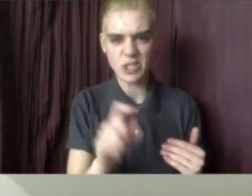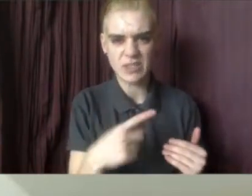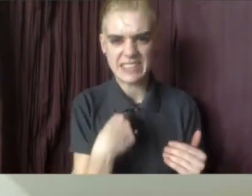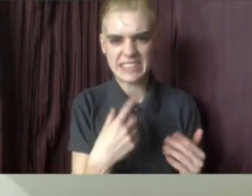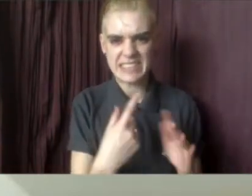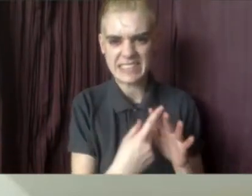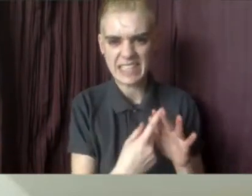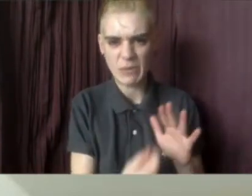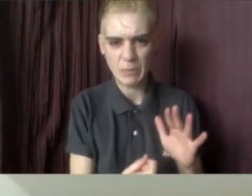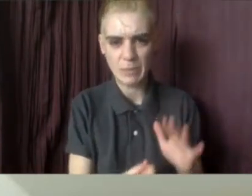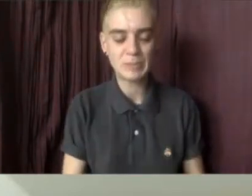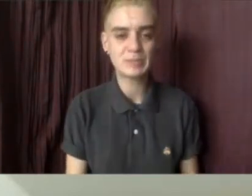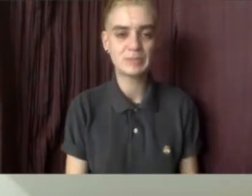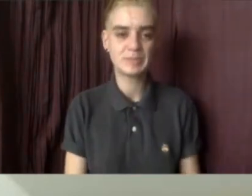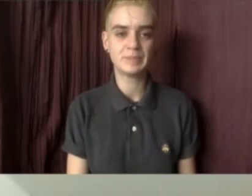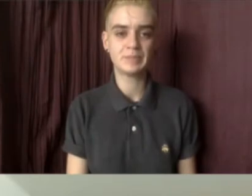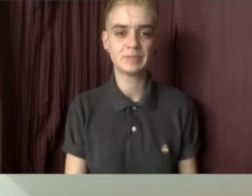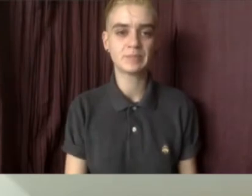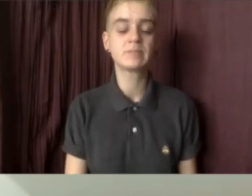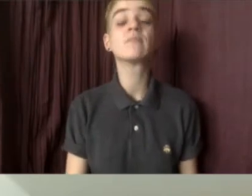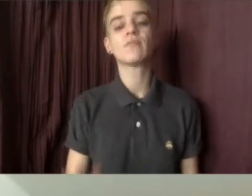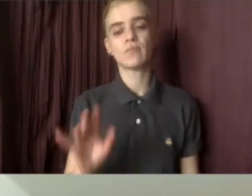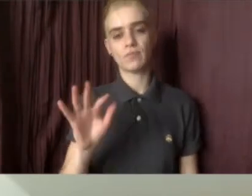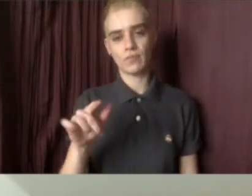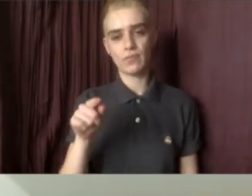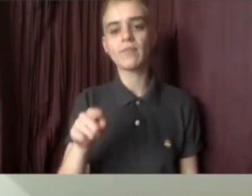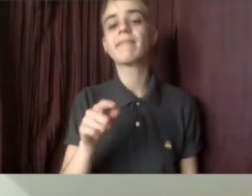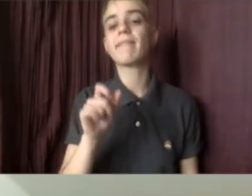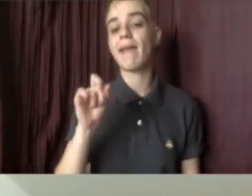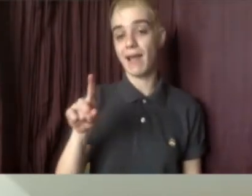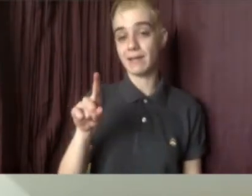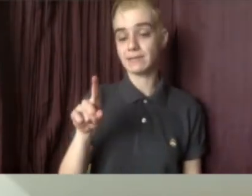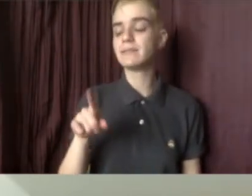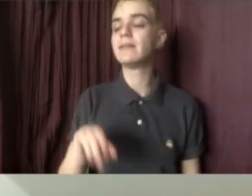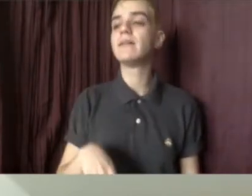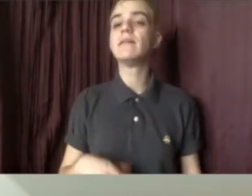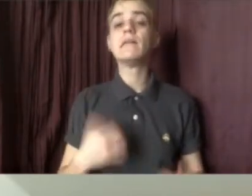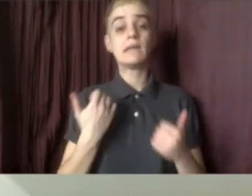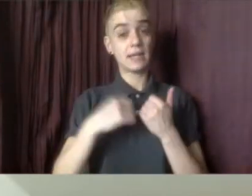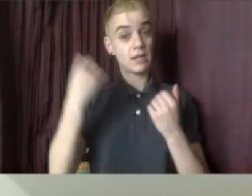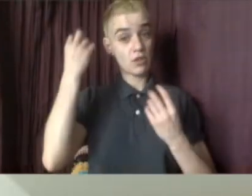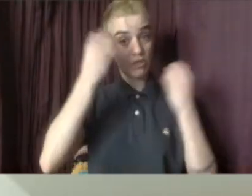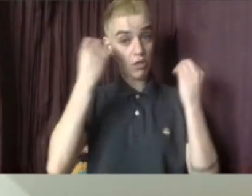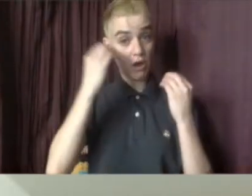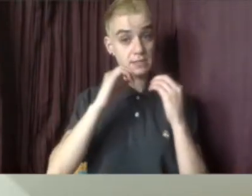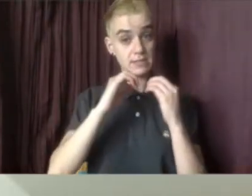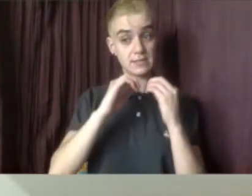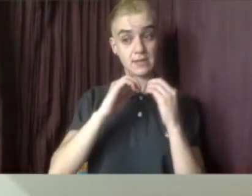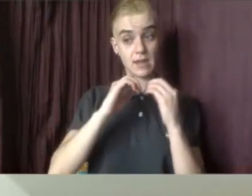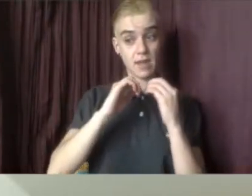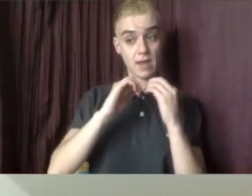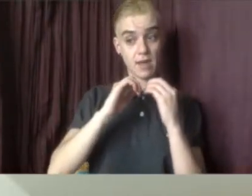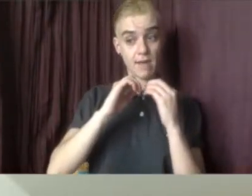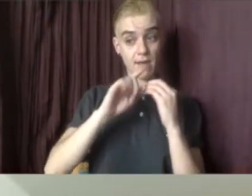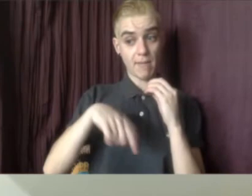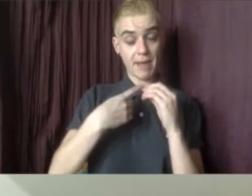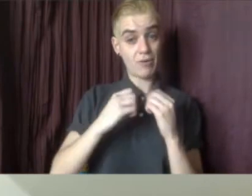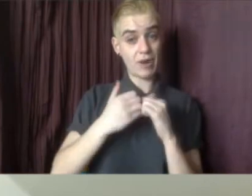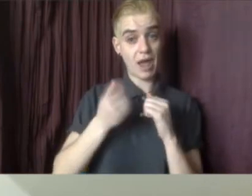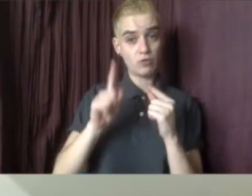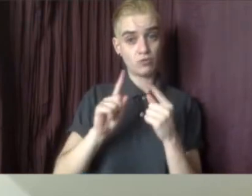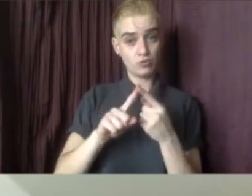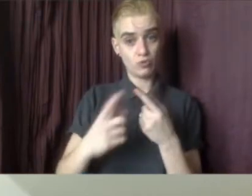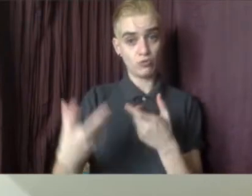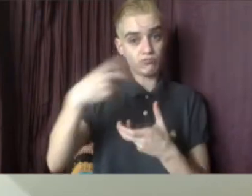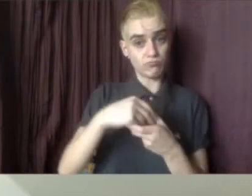type of engagement, but may have different reservations around losing members, or the disunity that may come from,